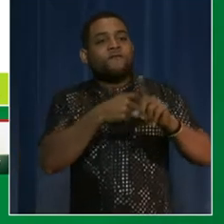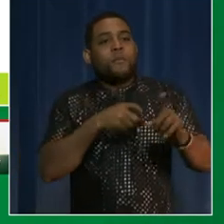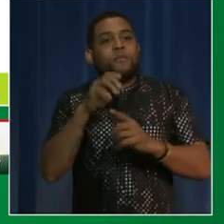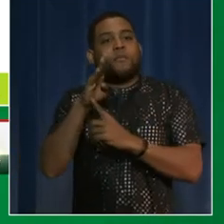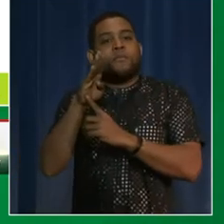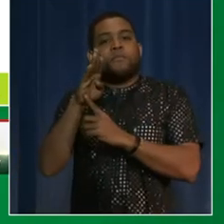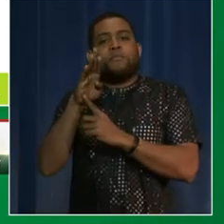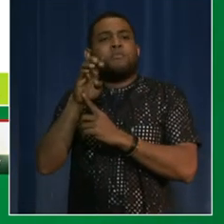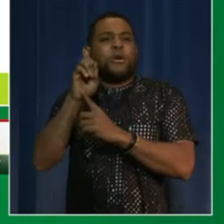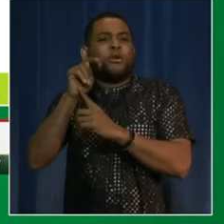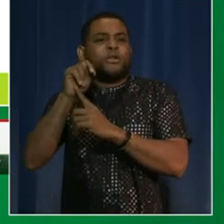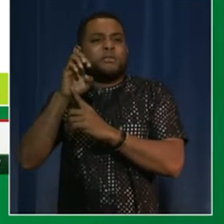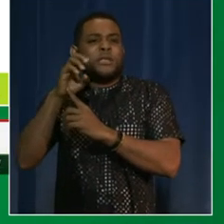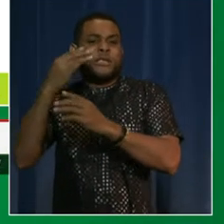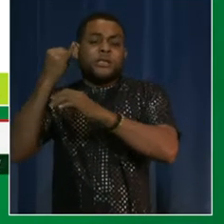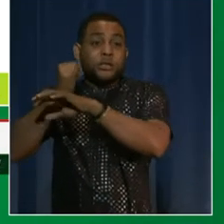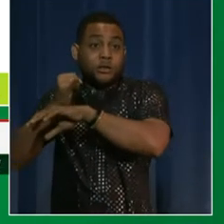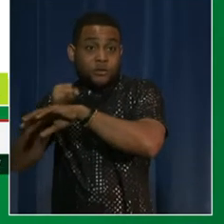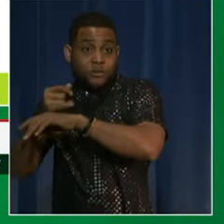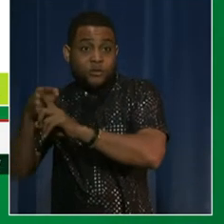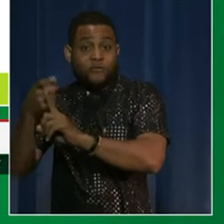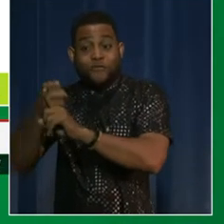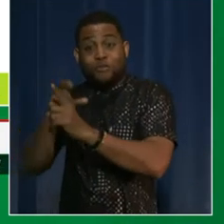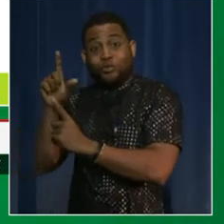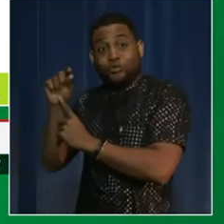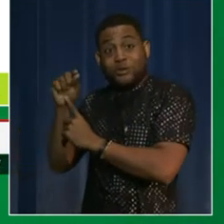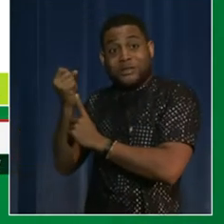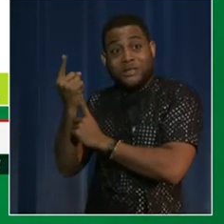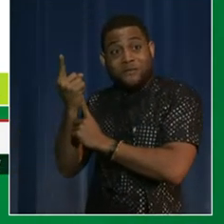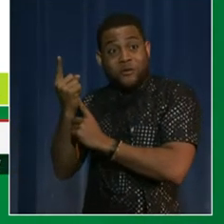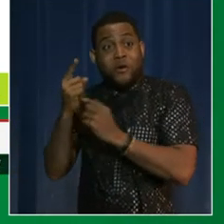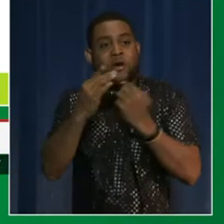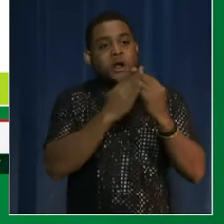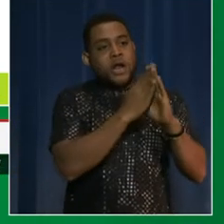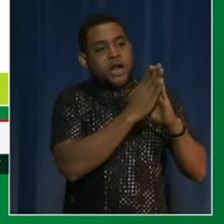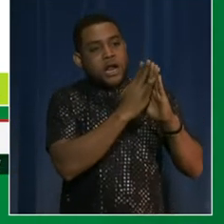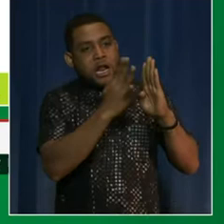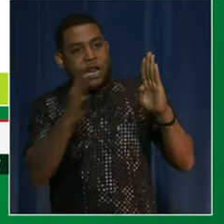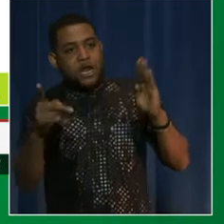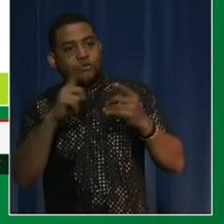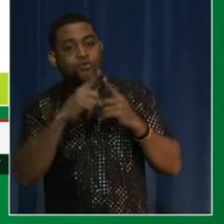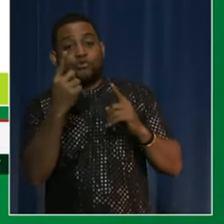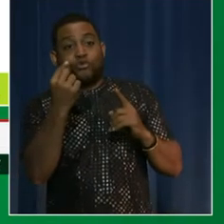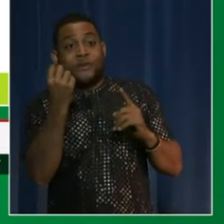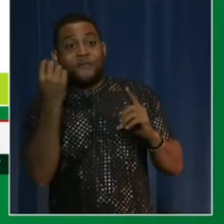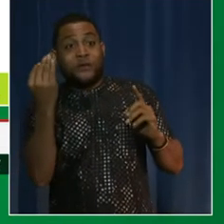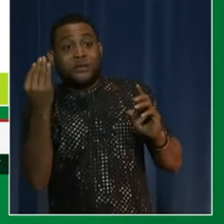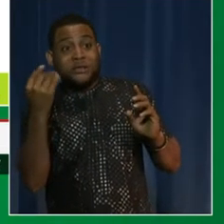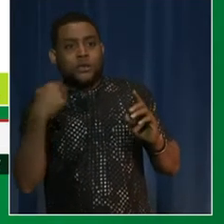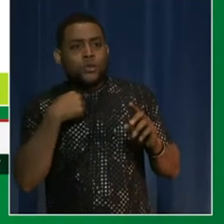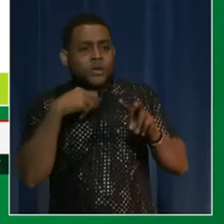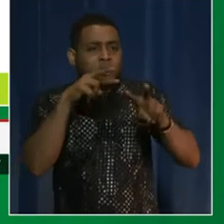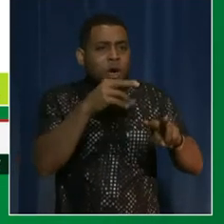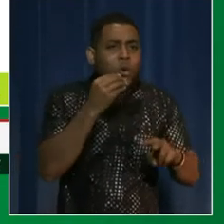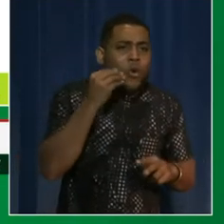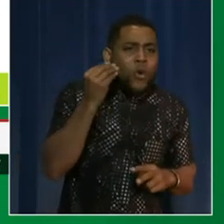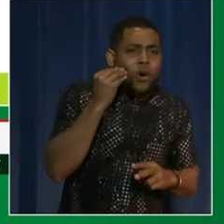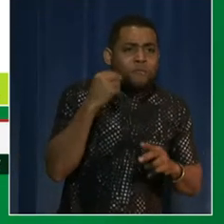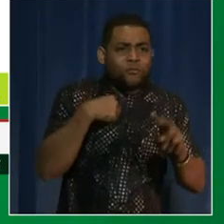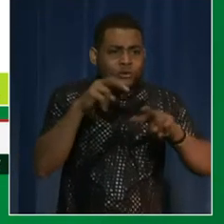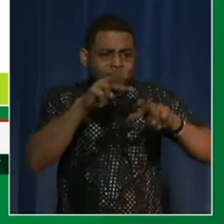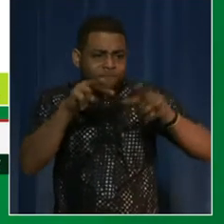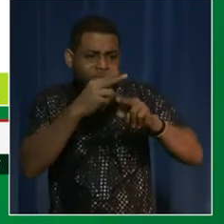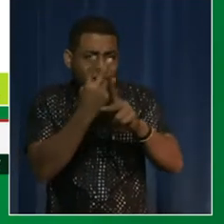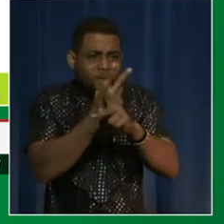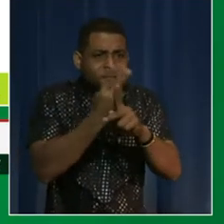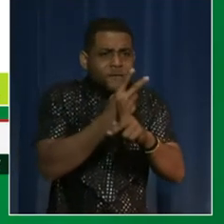2011 and 2014, just in terms of households and what their buying power was in terms of what